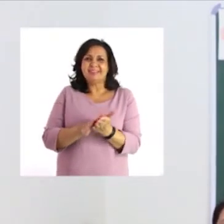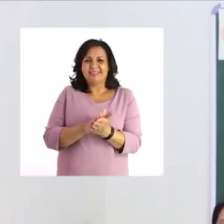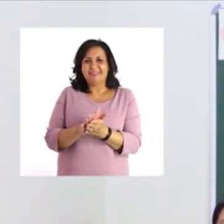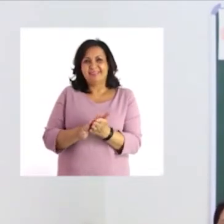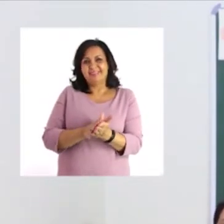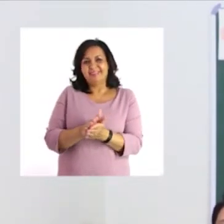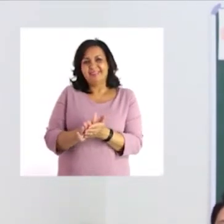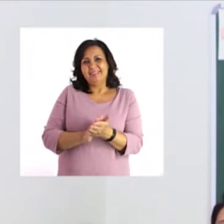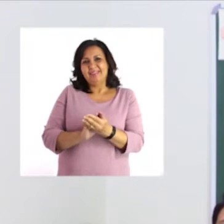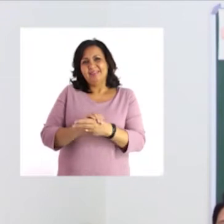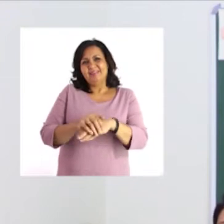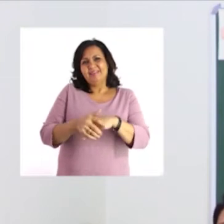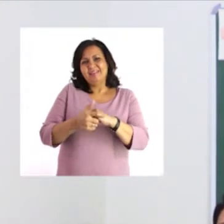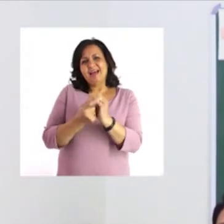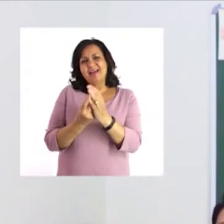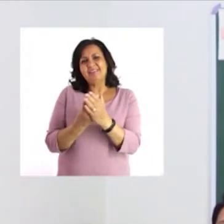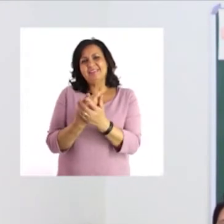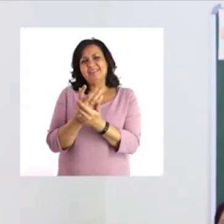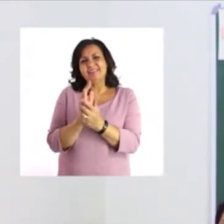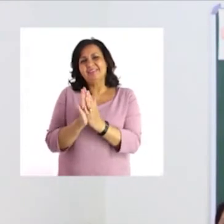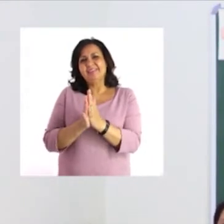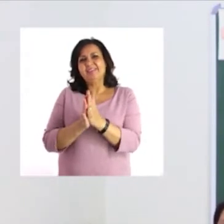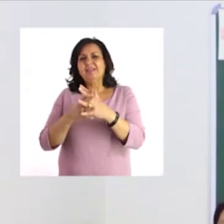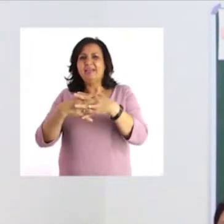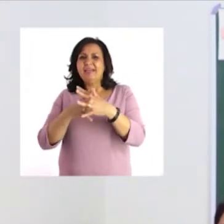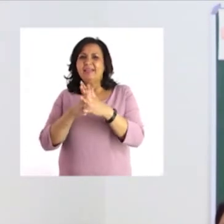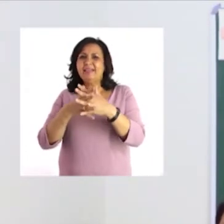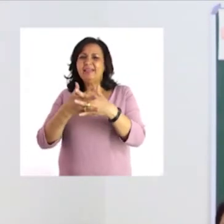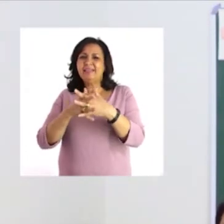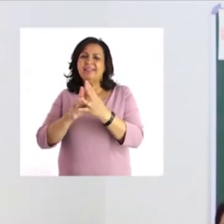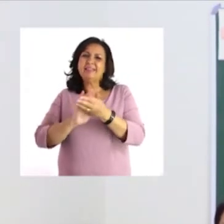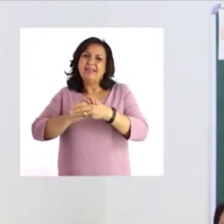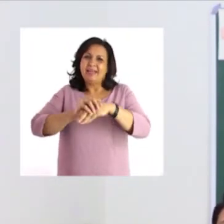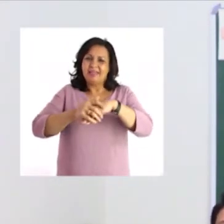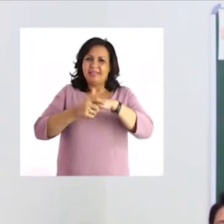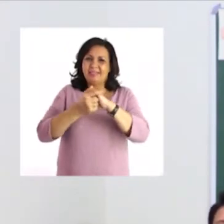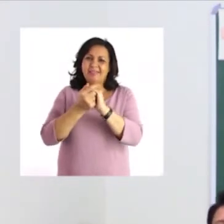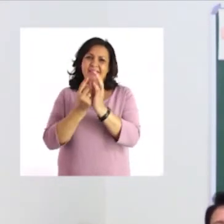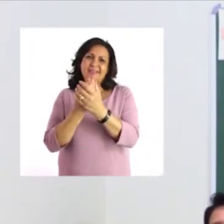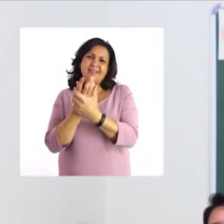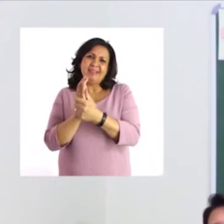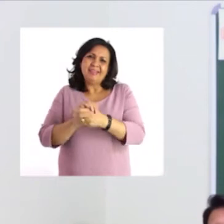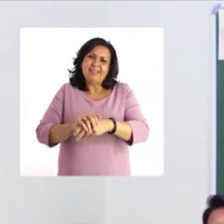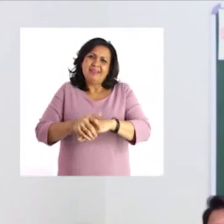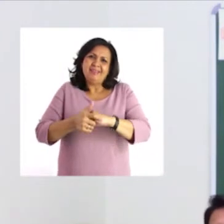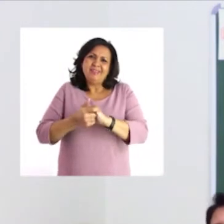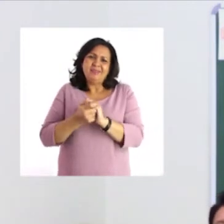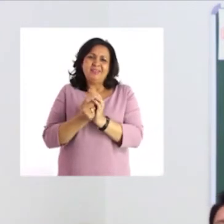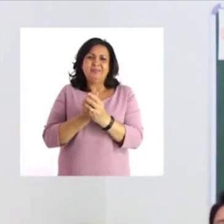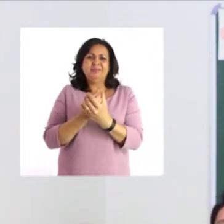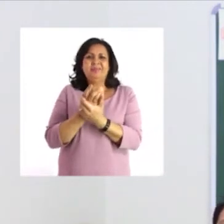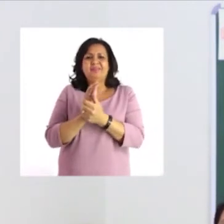together, and then we rub on the outside, and we rub between our fingers, and we give our hands a lovely